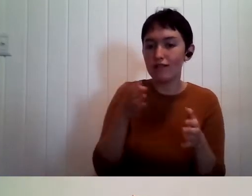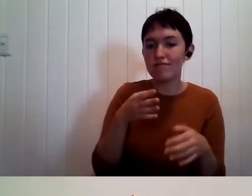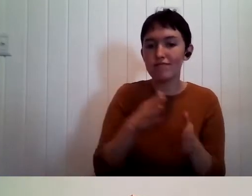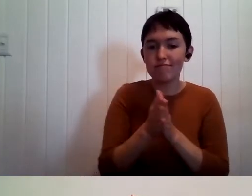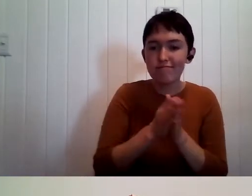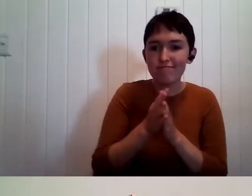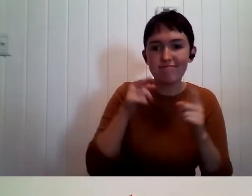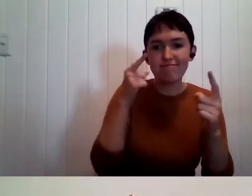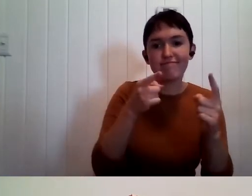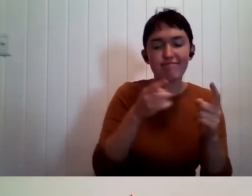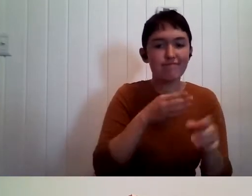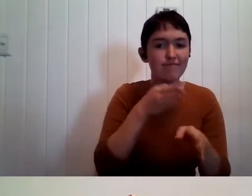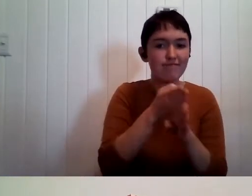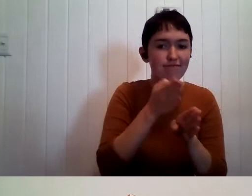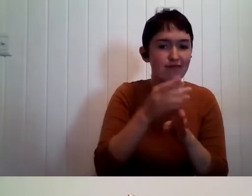That's a good question.